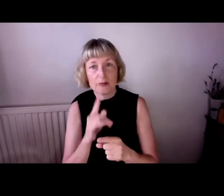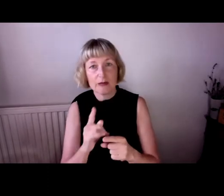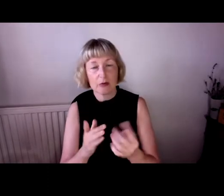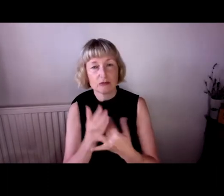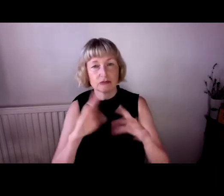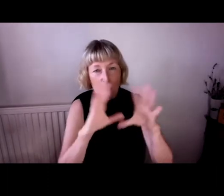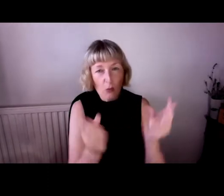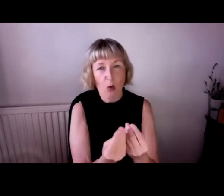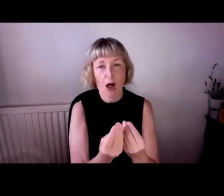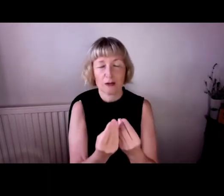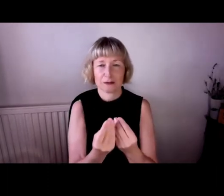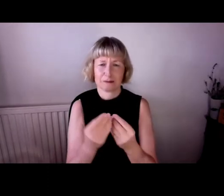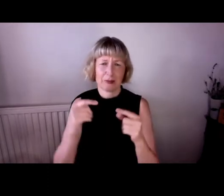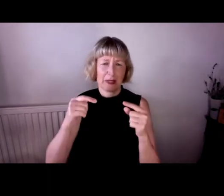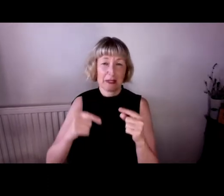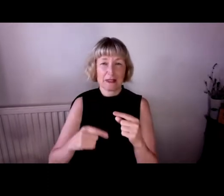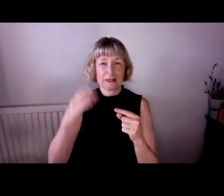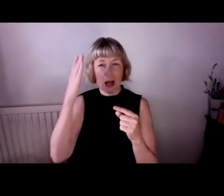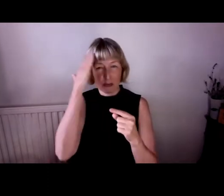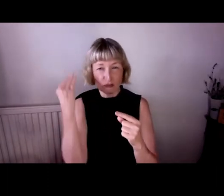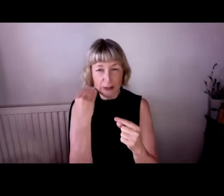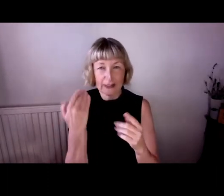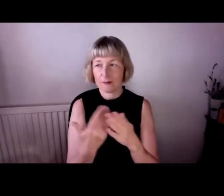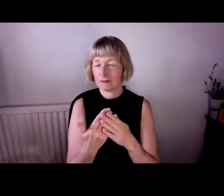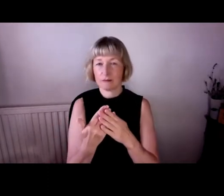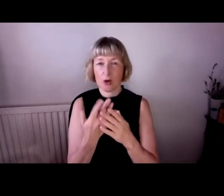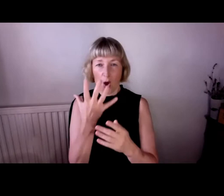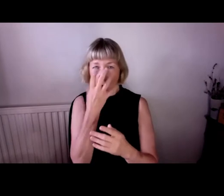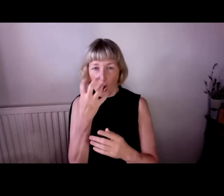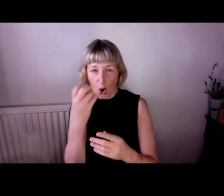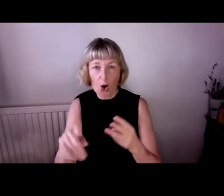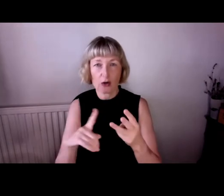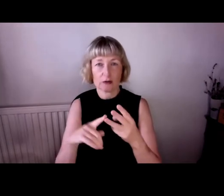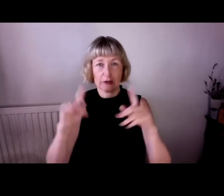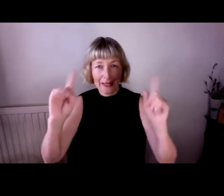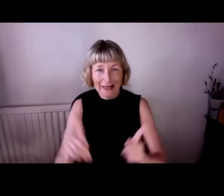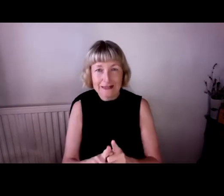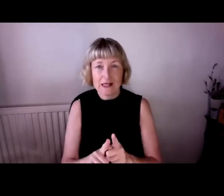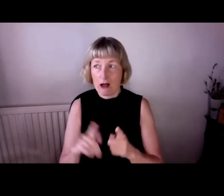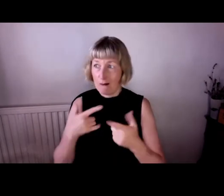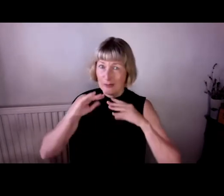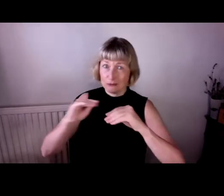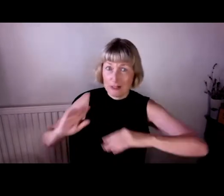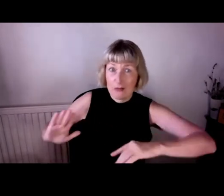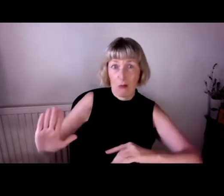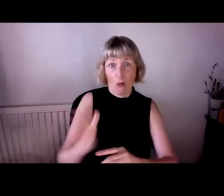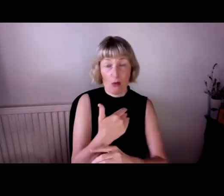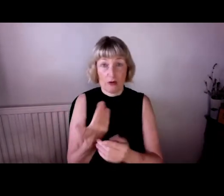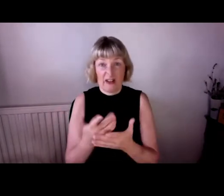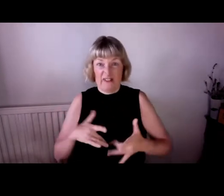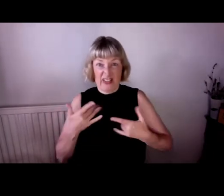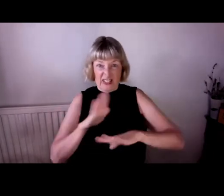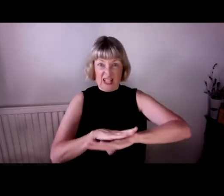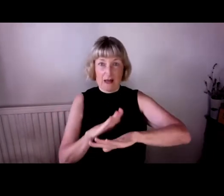South Korea, I've been training people in Hong Kong and India. All of those people want to know about audio description. So the time is now, really. The